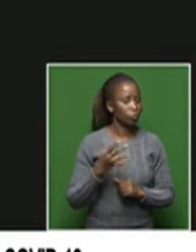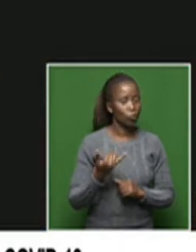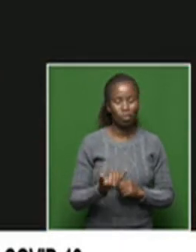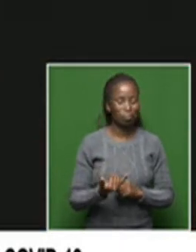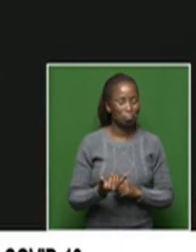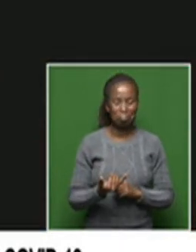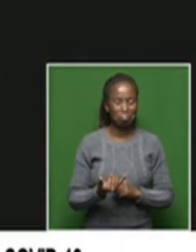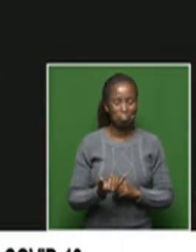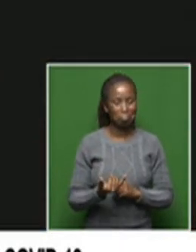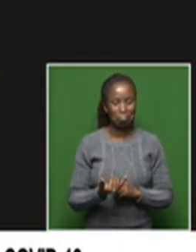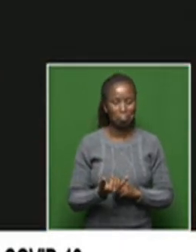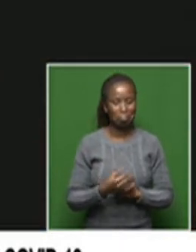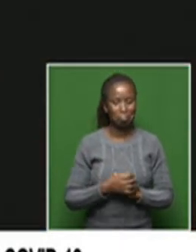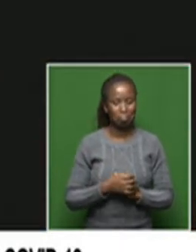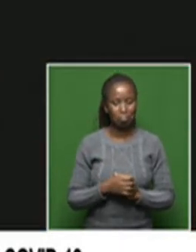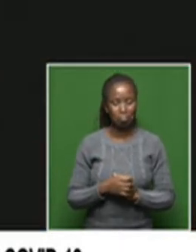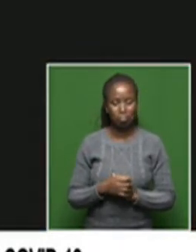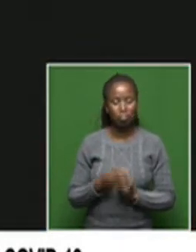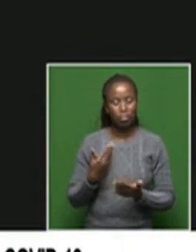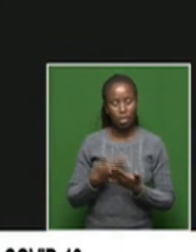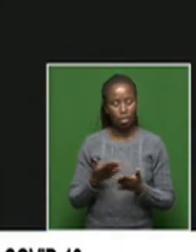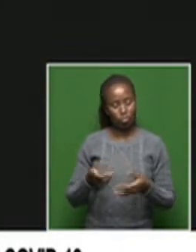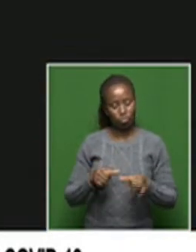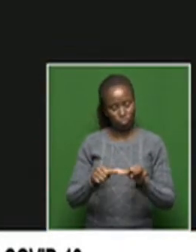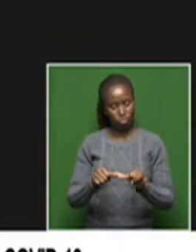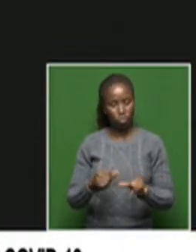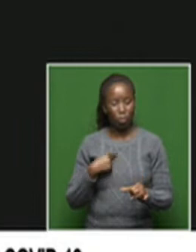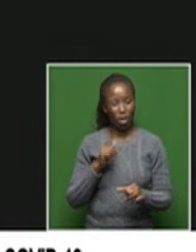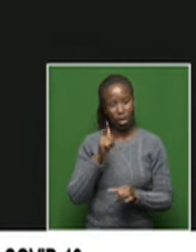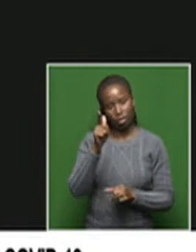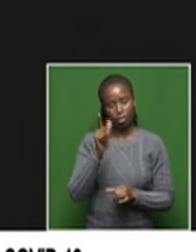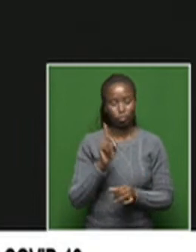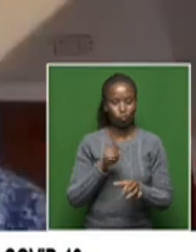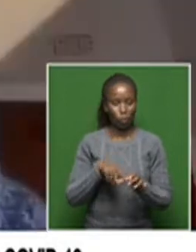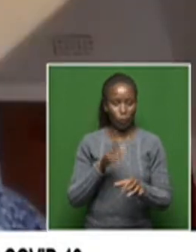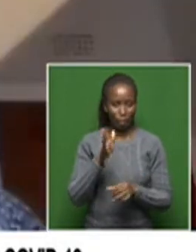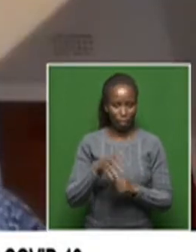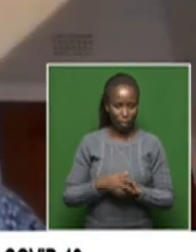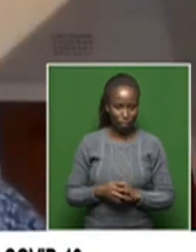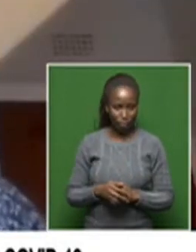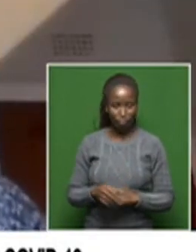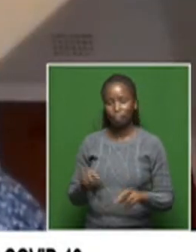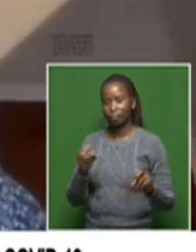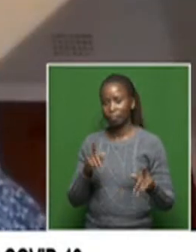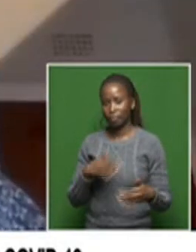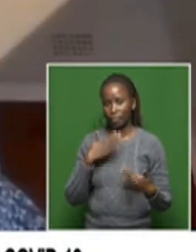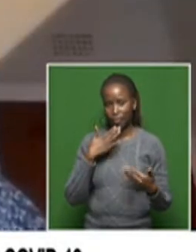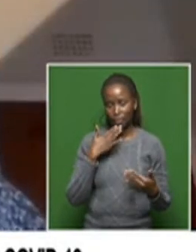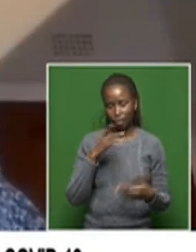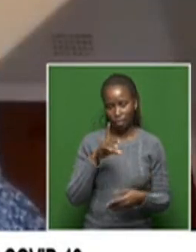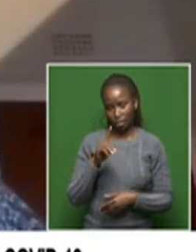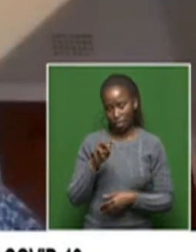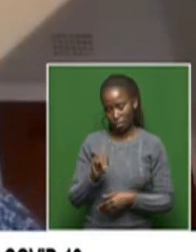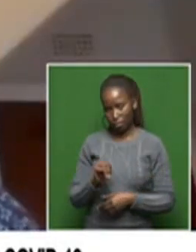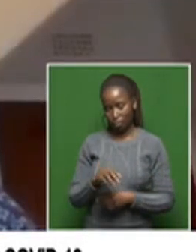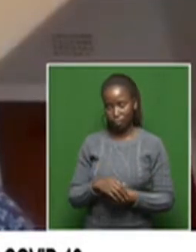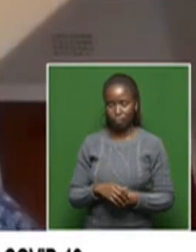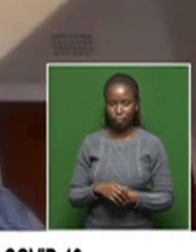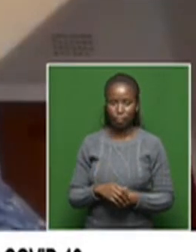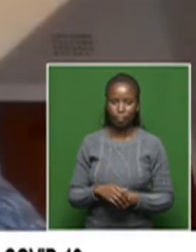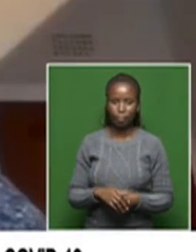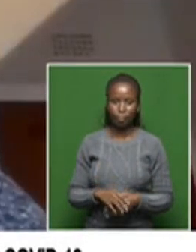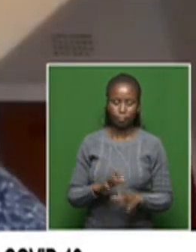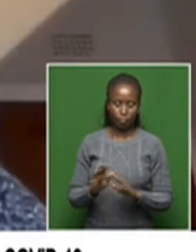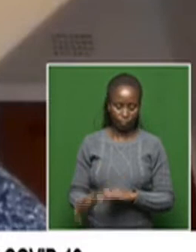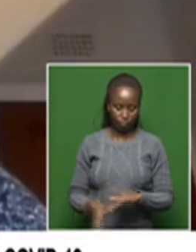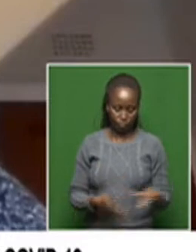Not now, Luazi, you can pass. I'll come in later. All right. Thank you very much, DM. Thank you. Right,